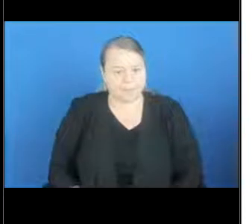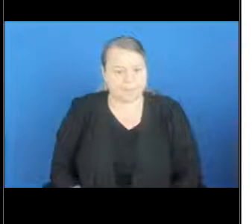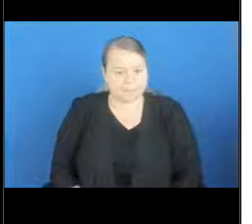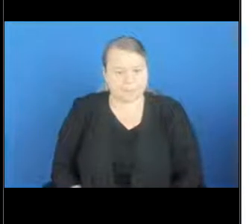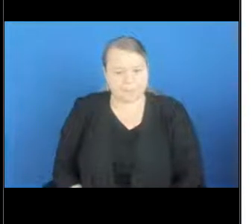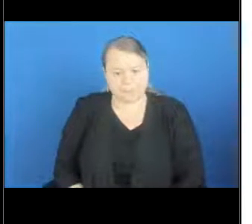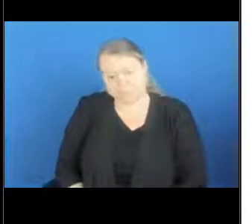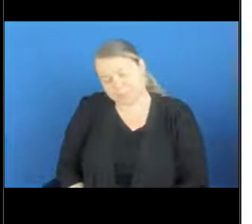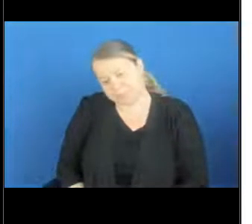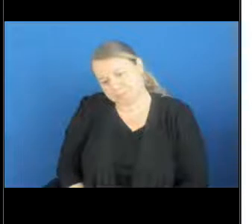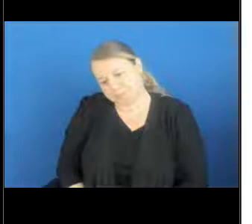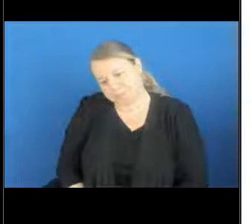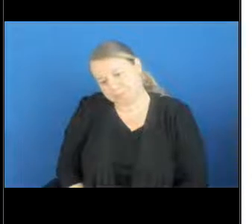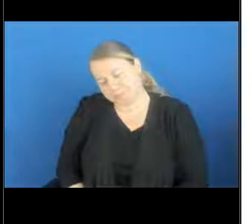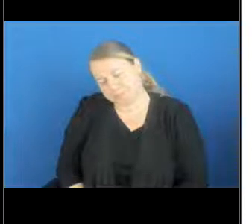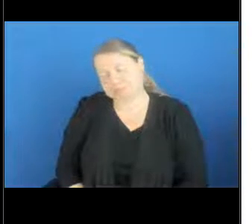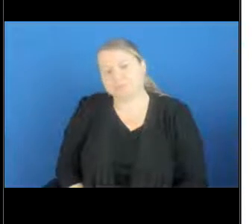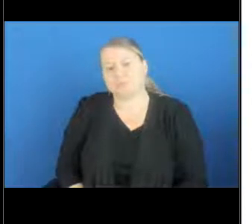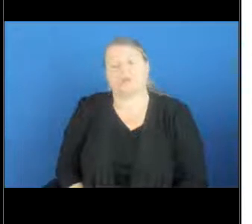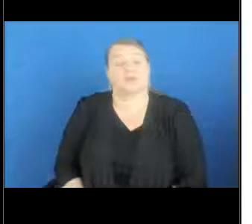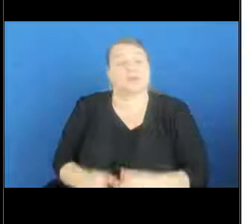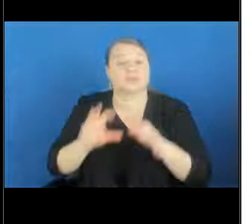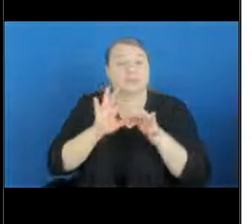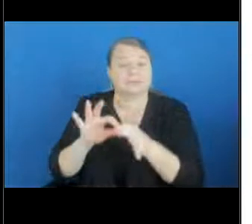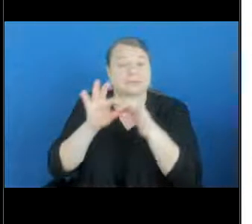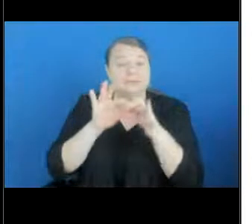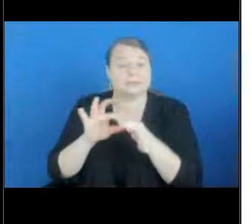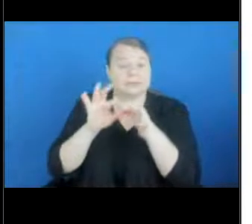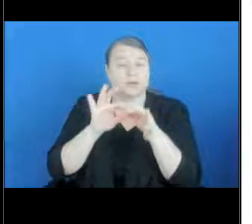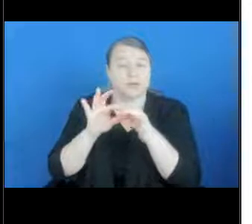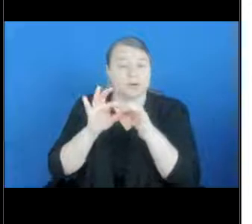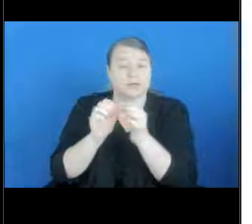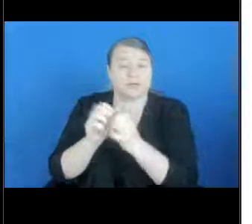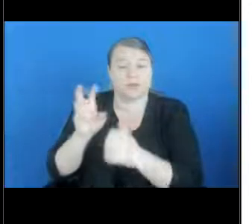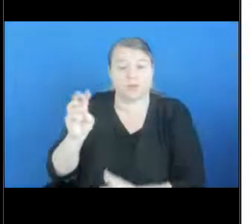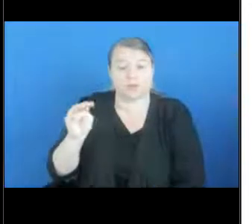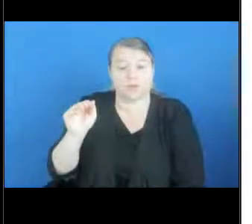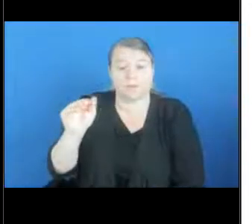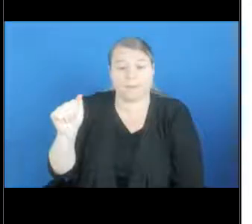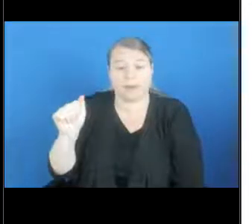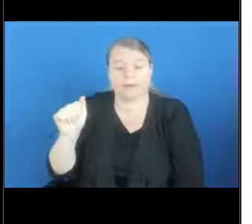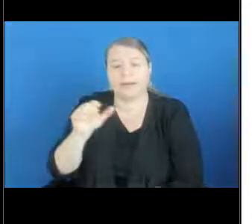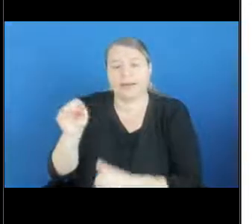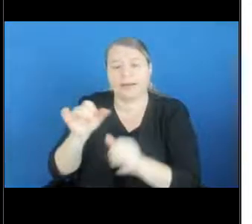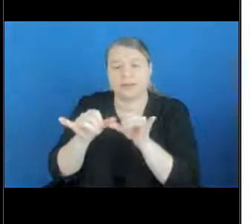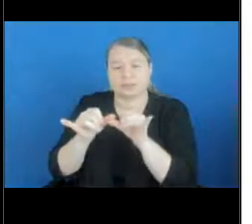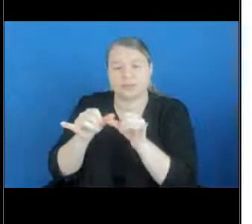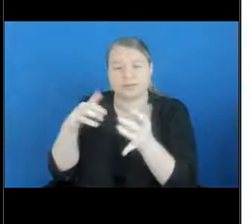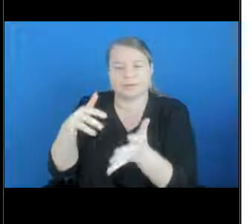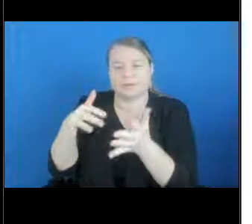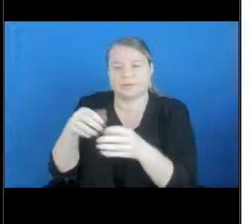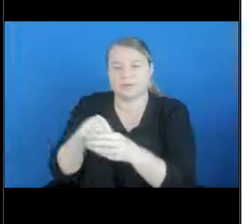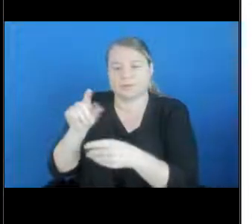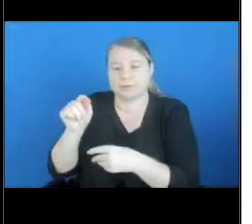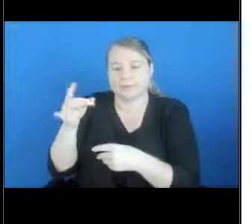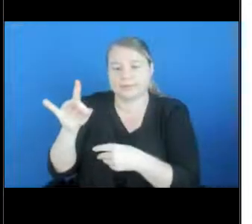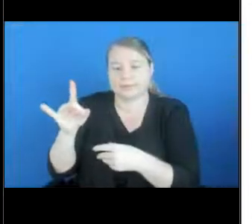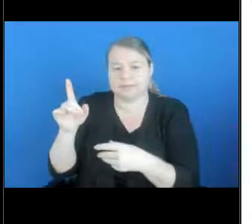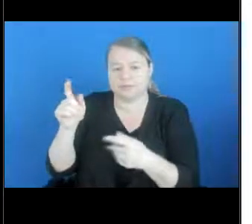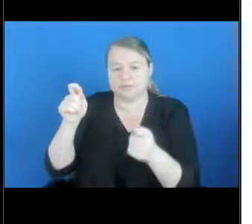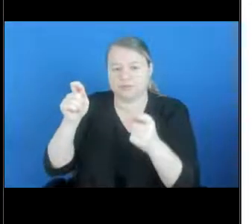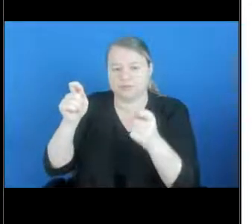As a result of continued coordination with WMATA and the completion of a value engineering study on the project in 2018, revisions were made